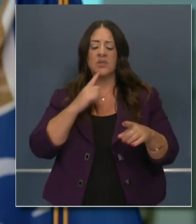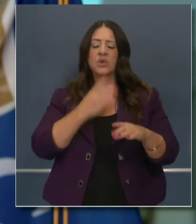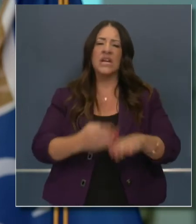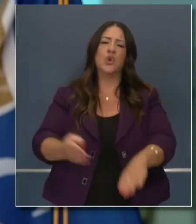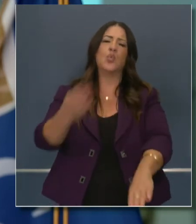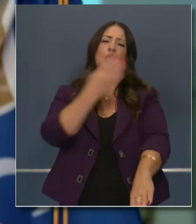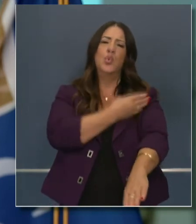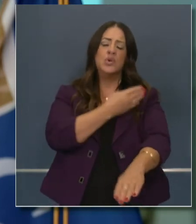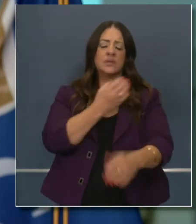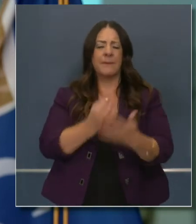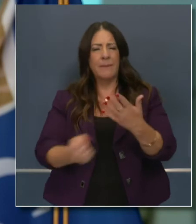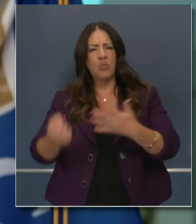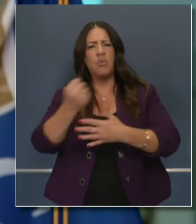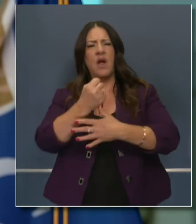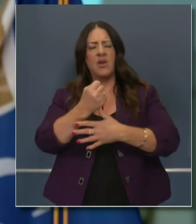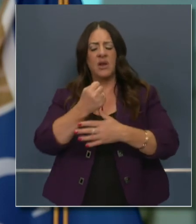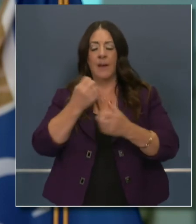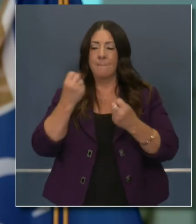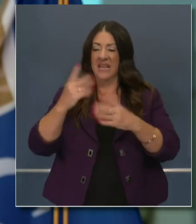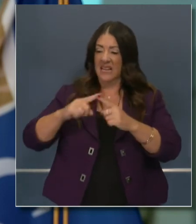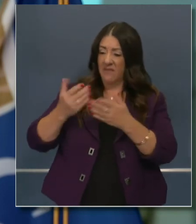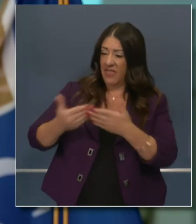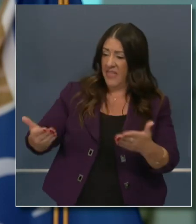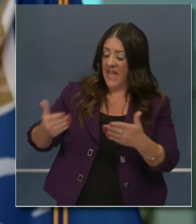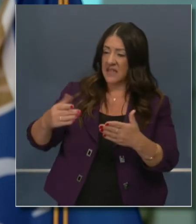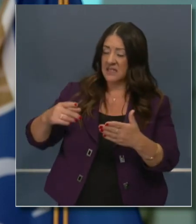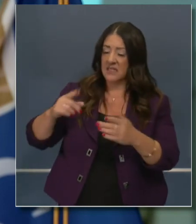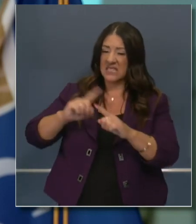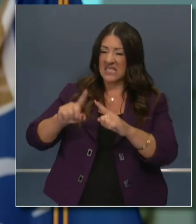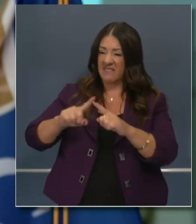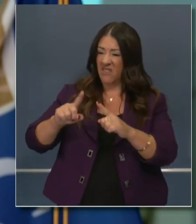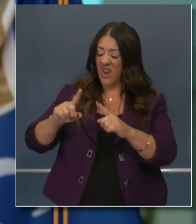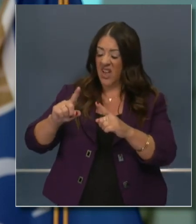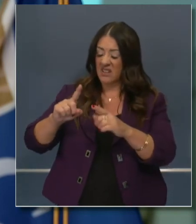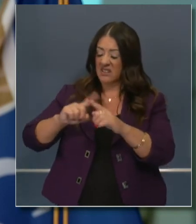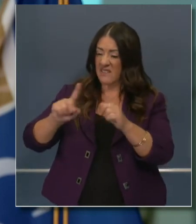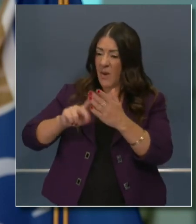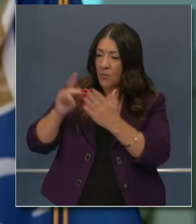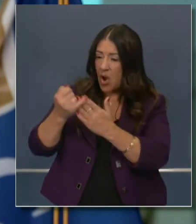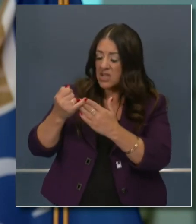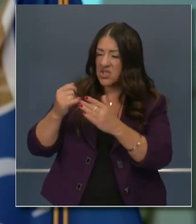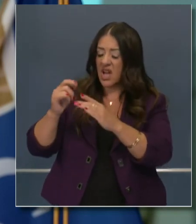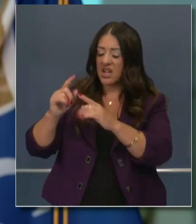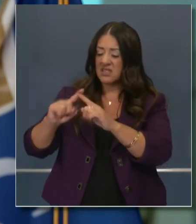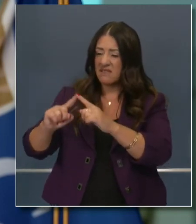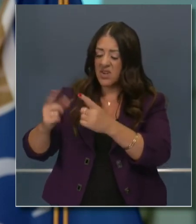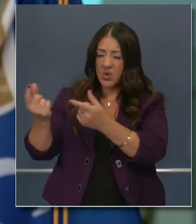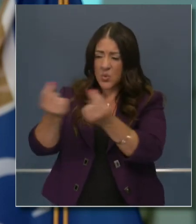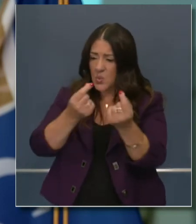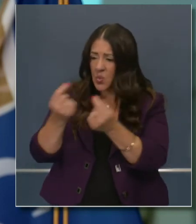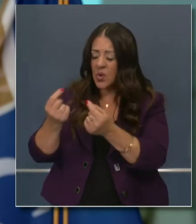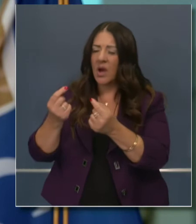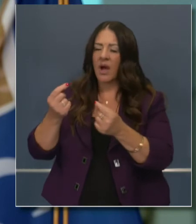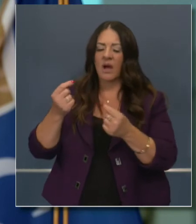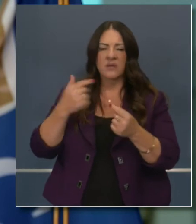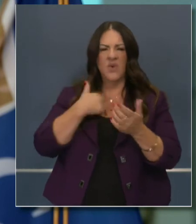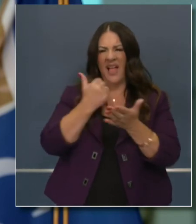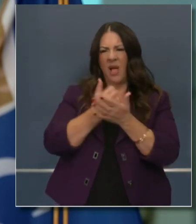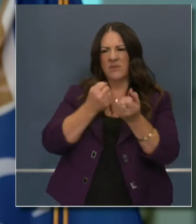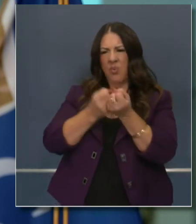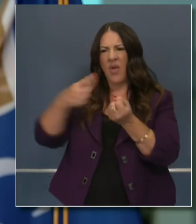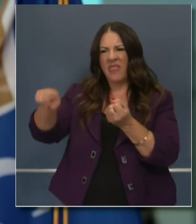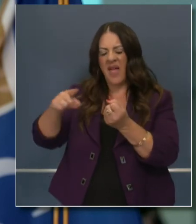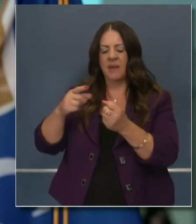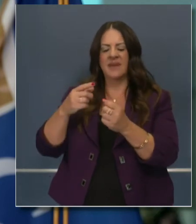the prioritization of projects. And recall, the prioritization is not just looking at vegetation forest management projects